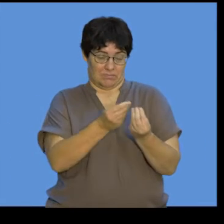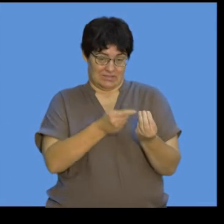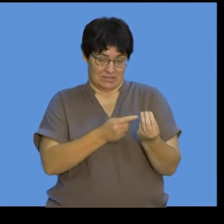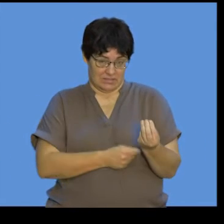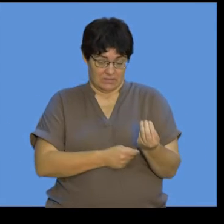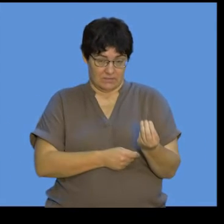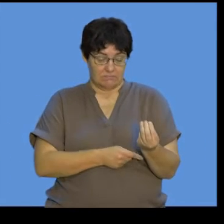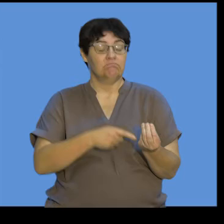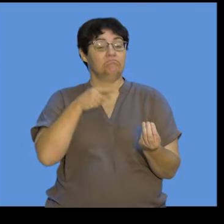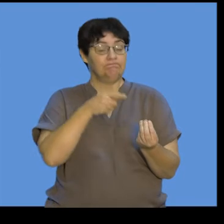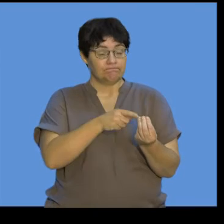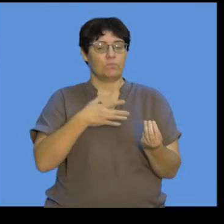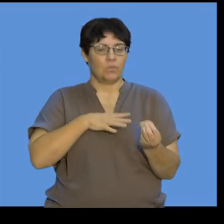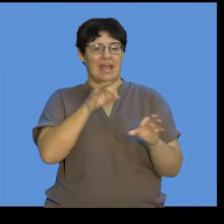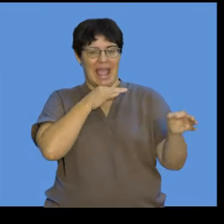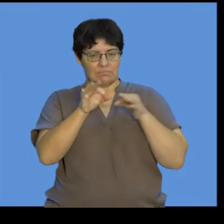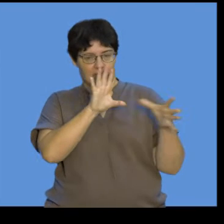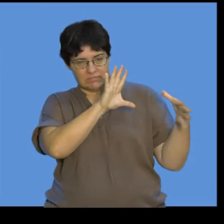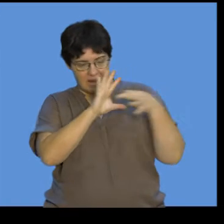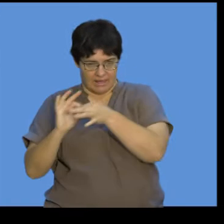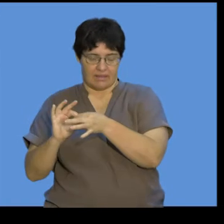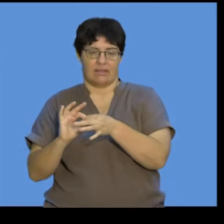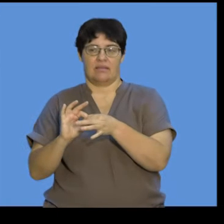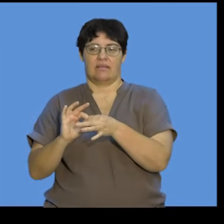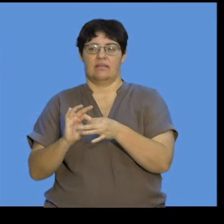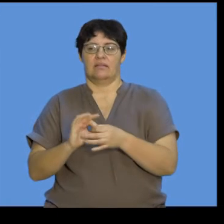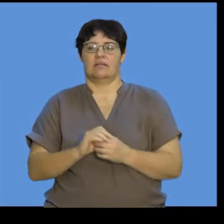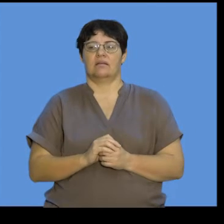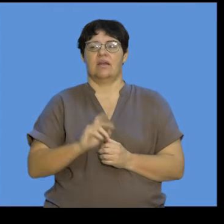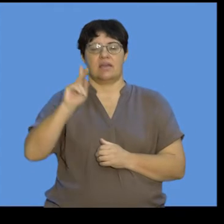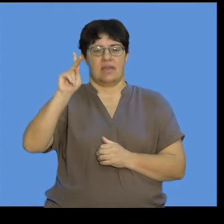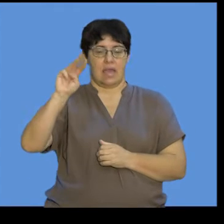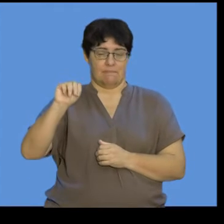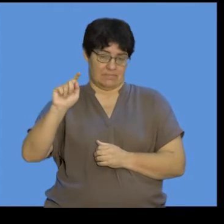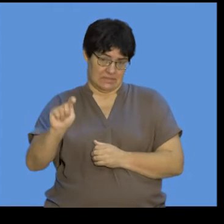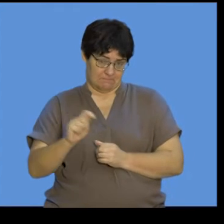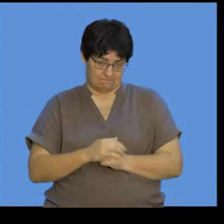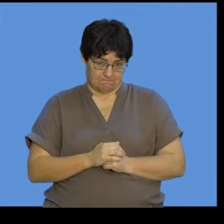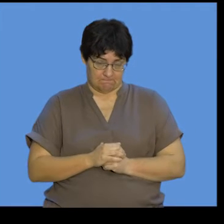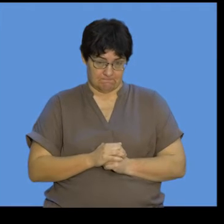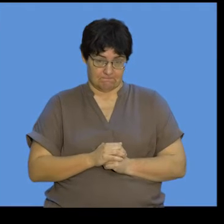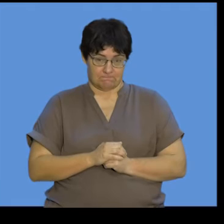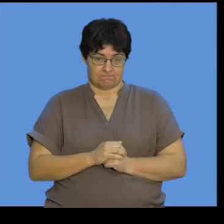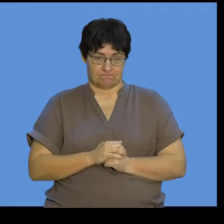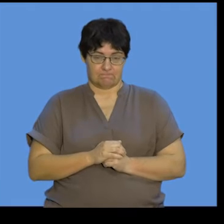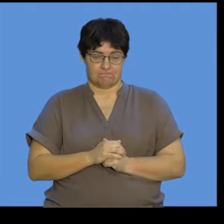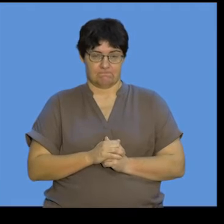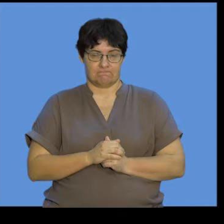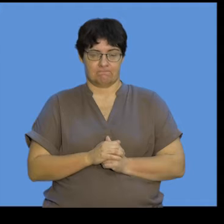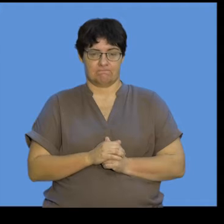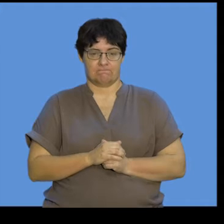want to explain them with respect to the kinetic molecular theory of matter. Right. Okay,